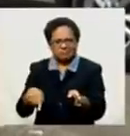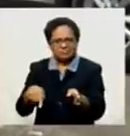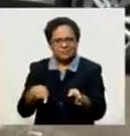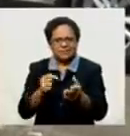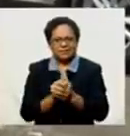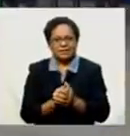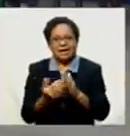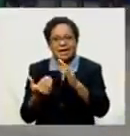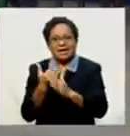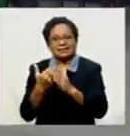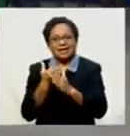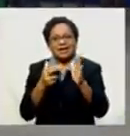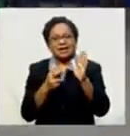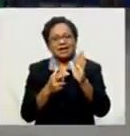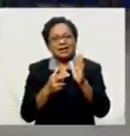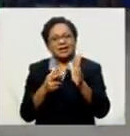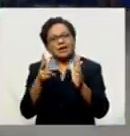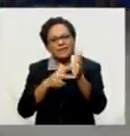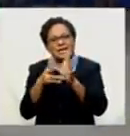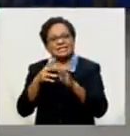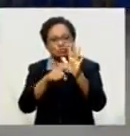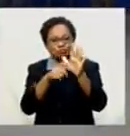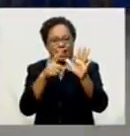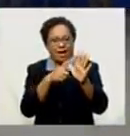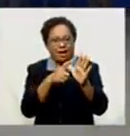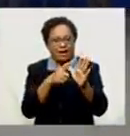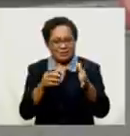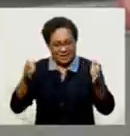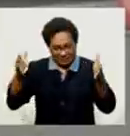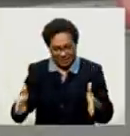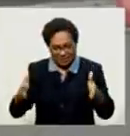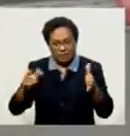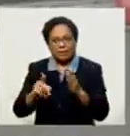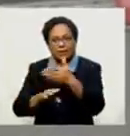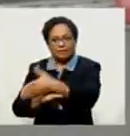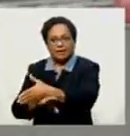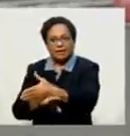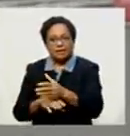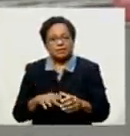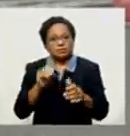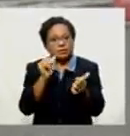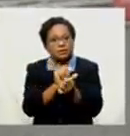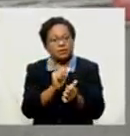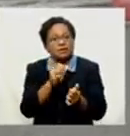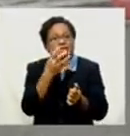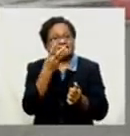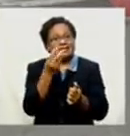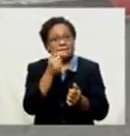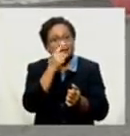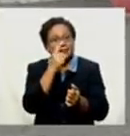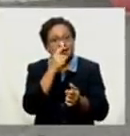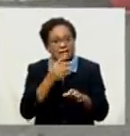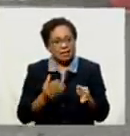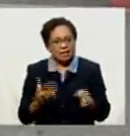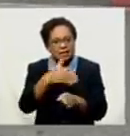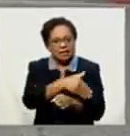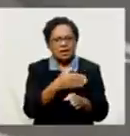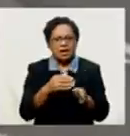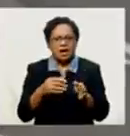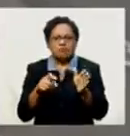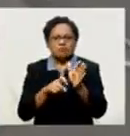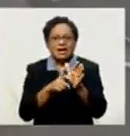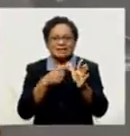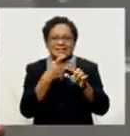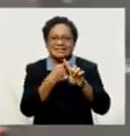entered Nasereilangi village in Ra. In the west, 4 people were arrested for crossing the Naria containment area into Rakiraki